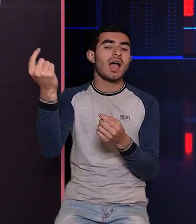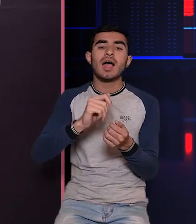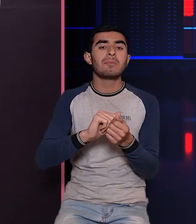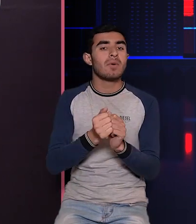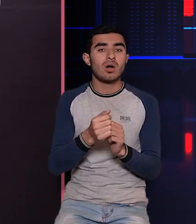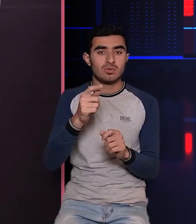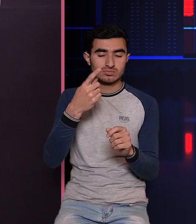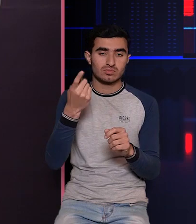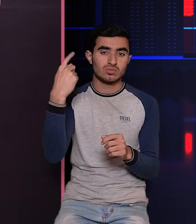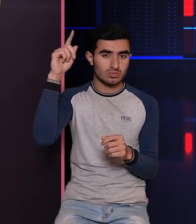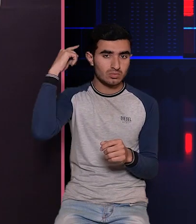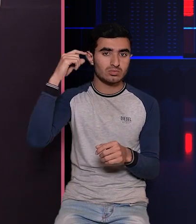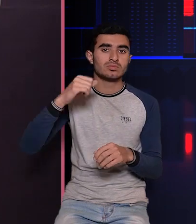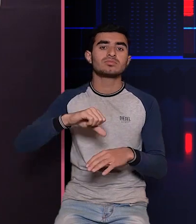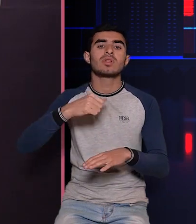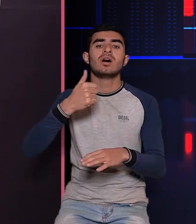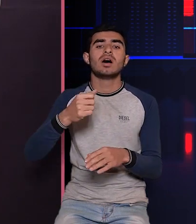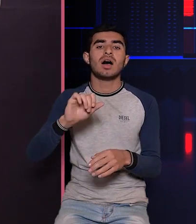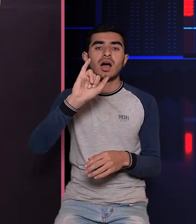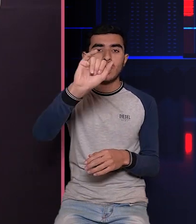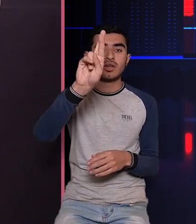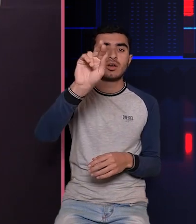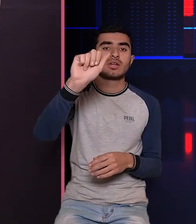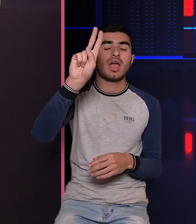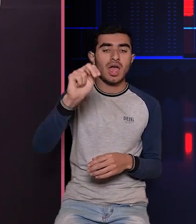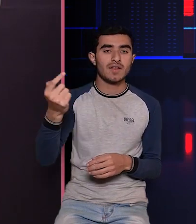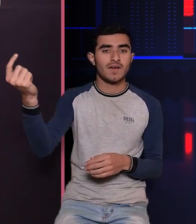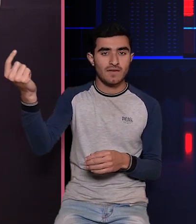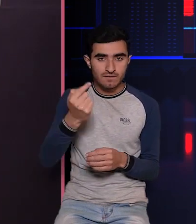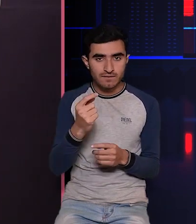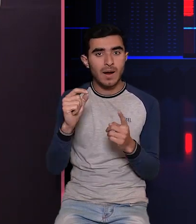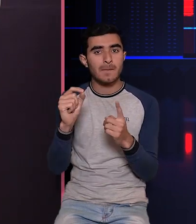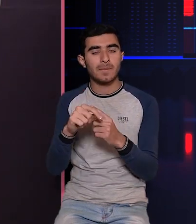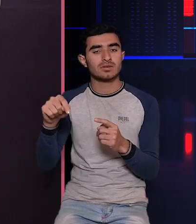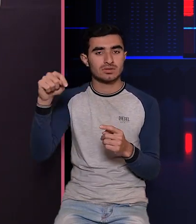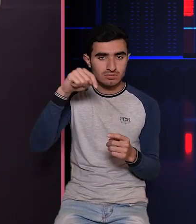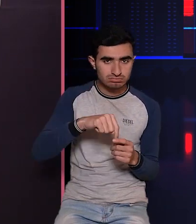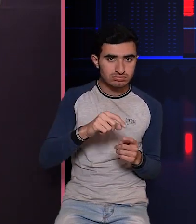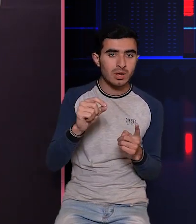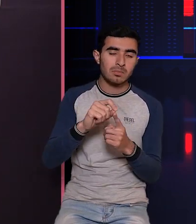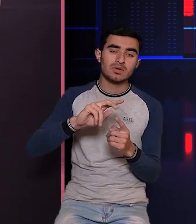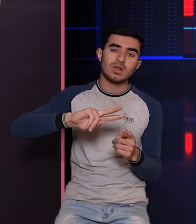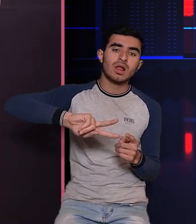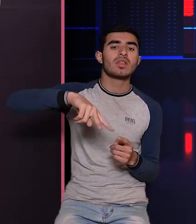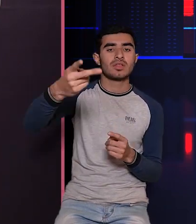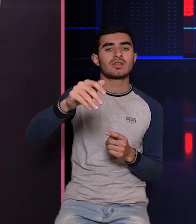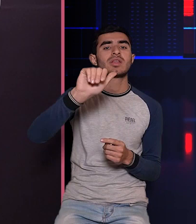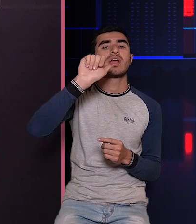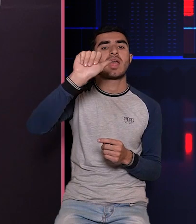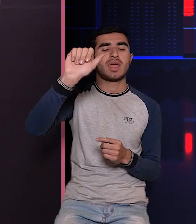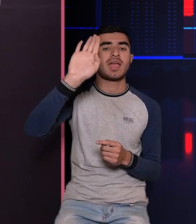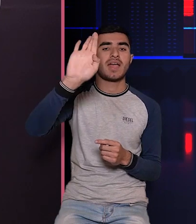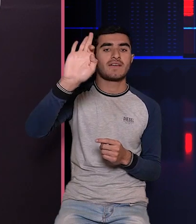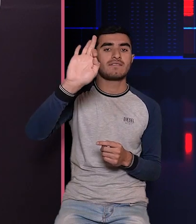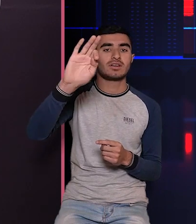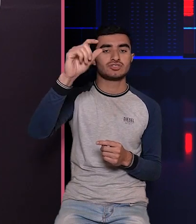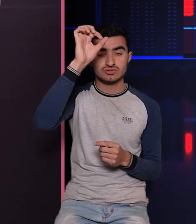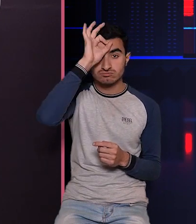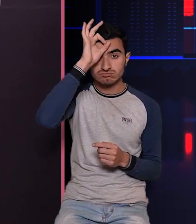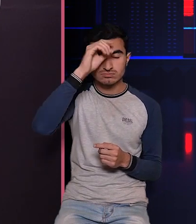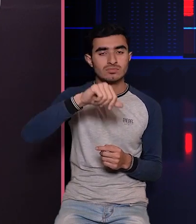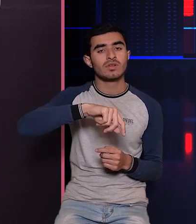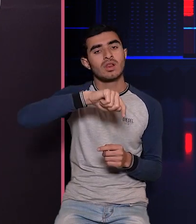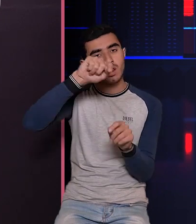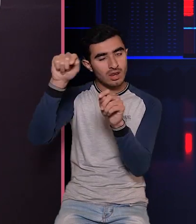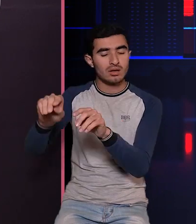and settled in Afghanistan. And during that process, there was a whole lot of discovery, a lot